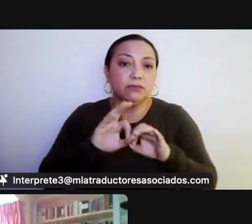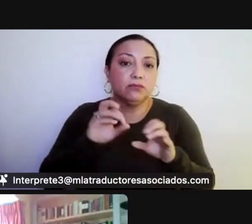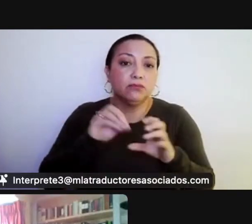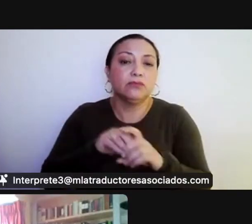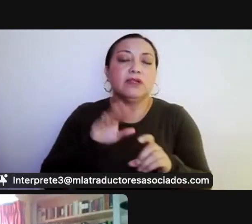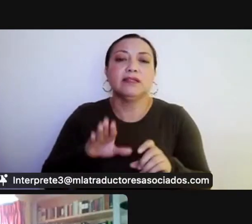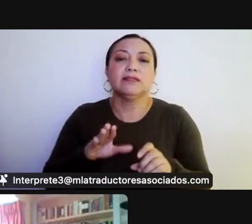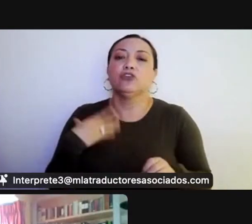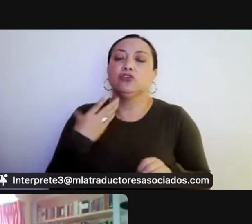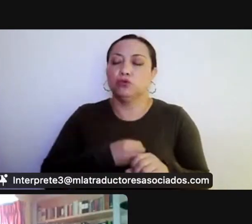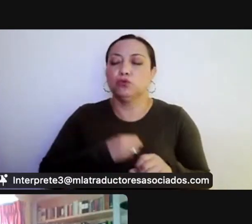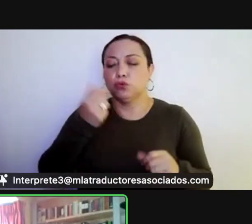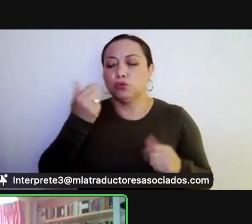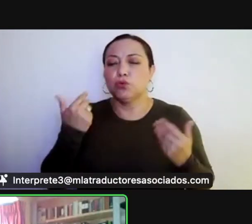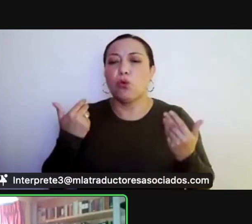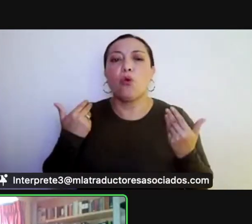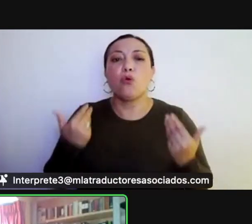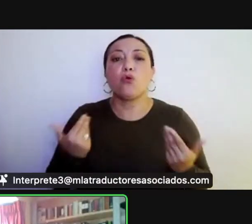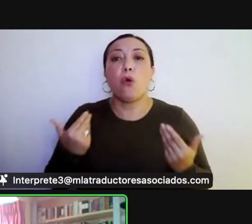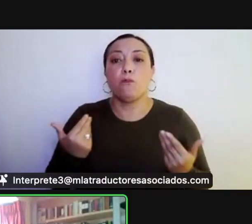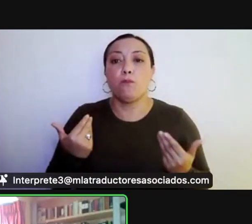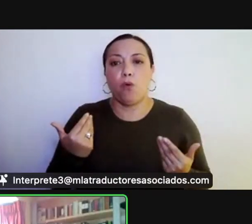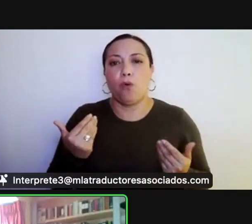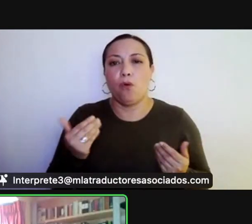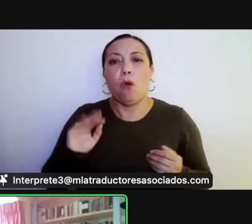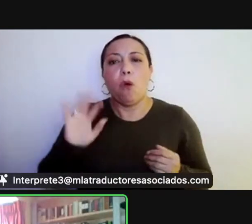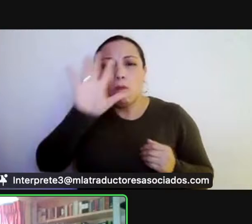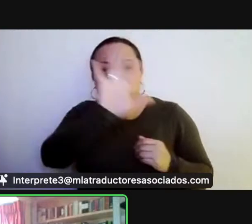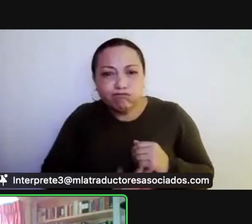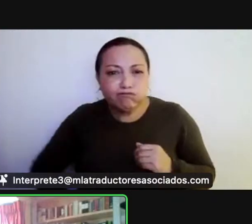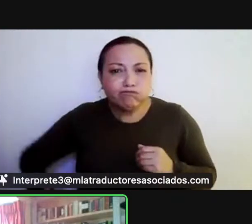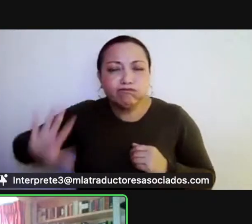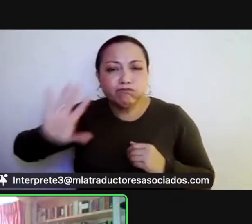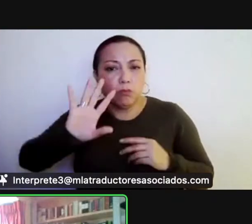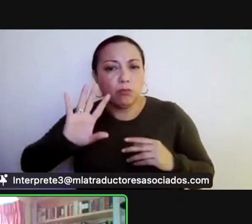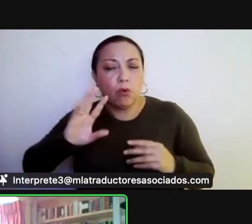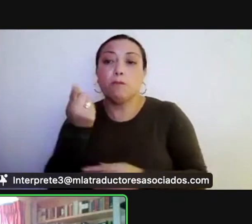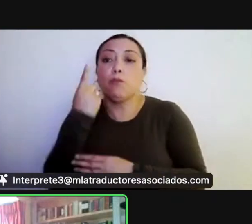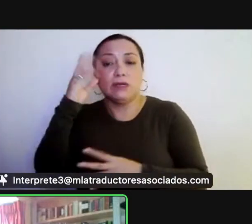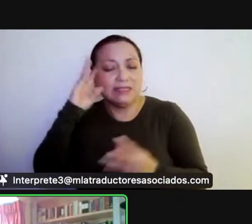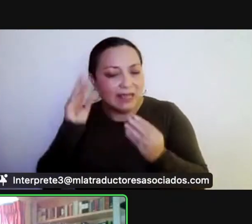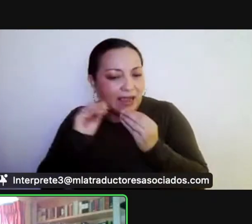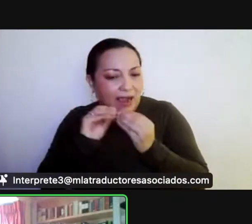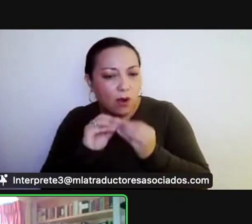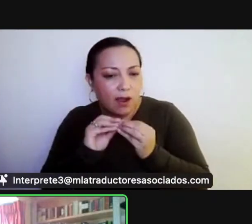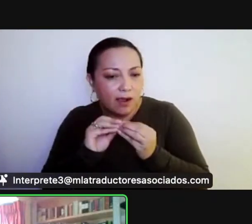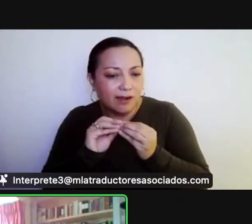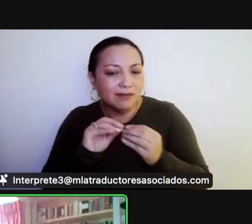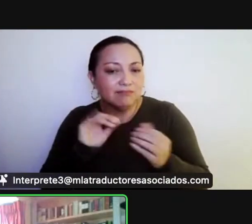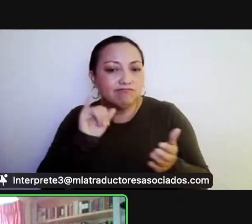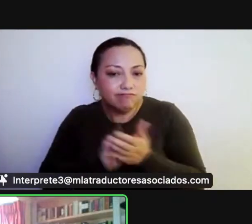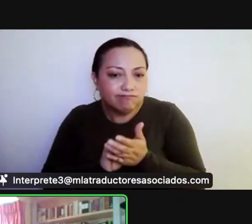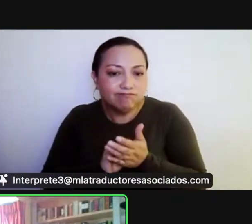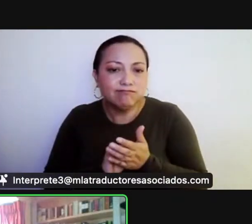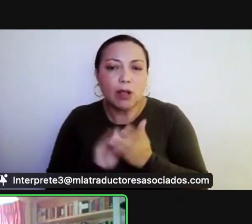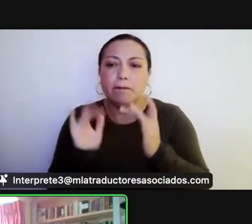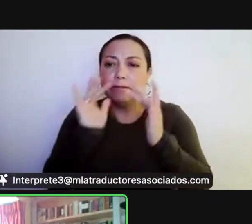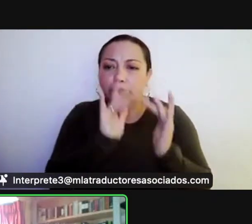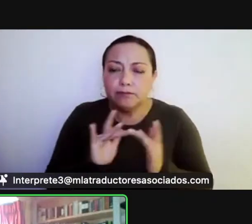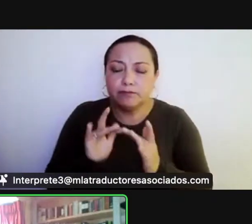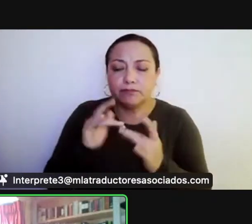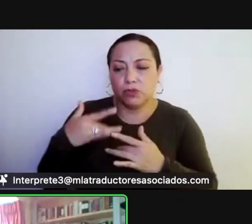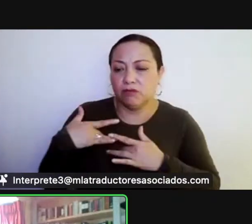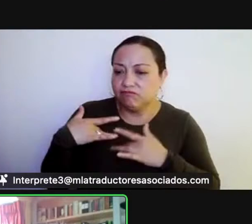but en they las go beyond that. coaliciones So políticas how could we have integradas political coalitions in the region relacionadas that con